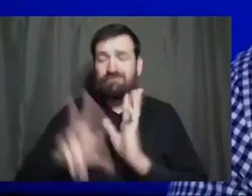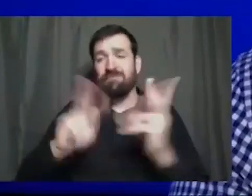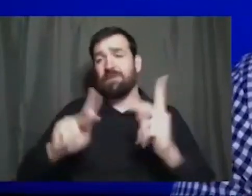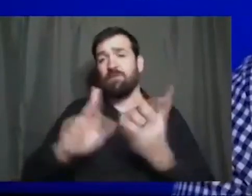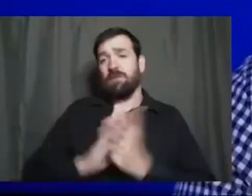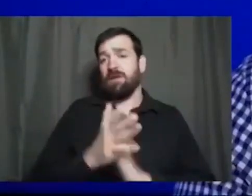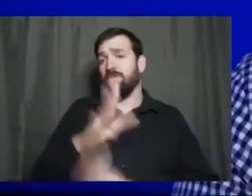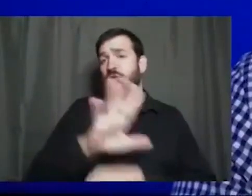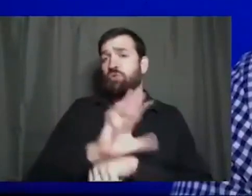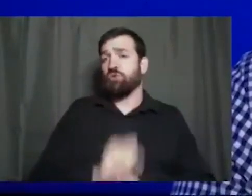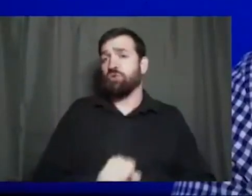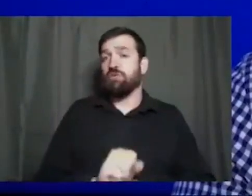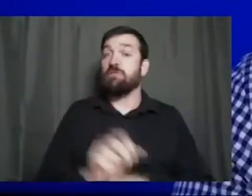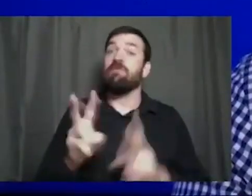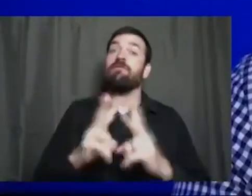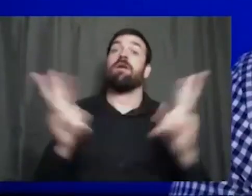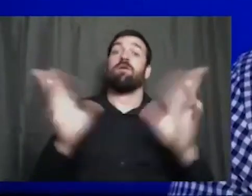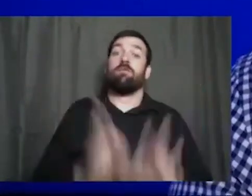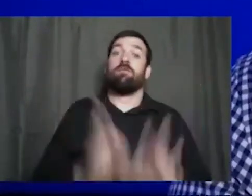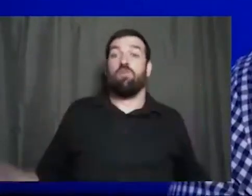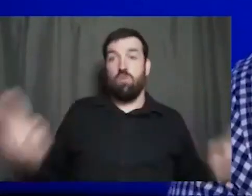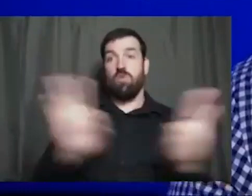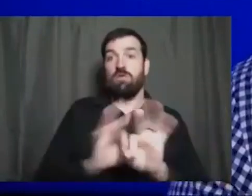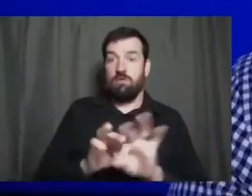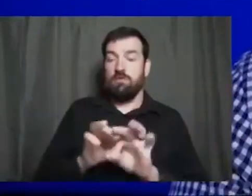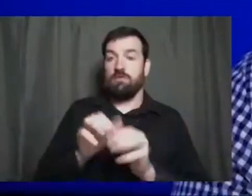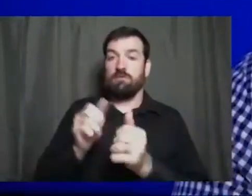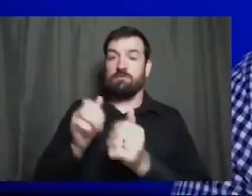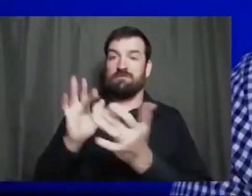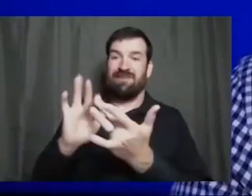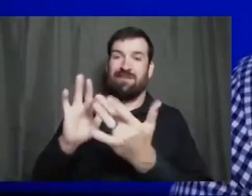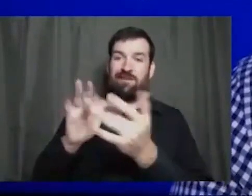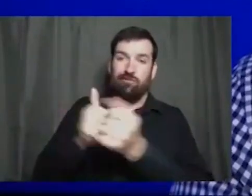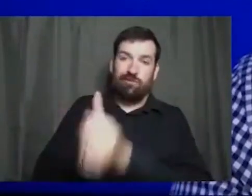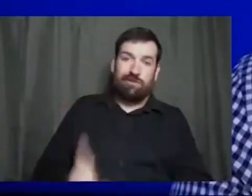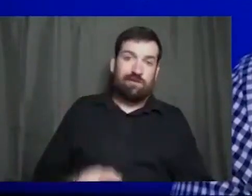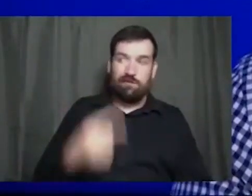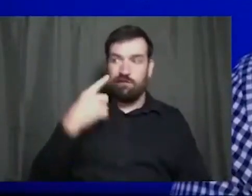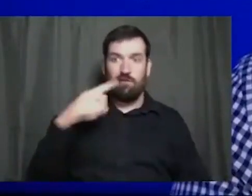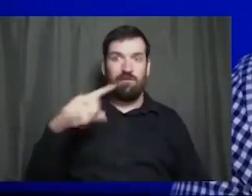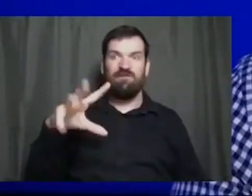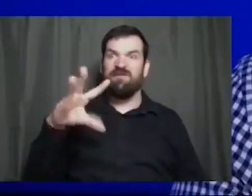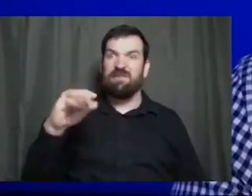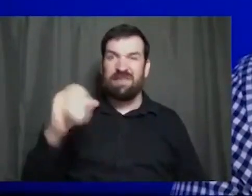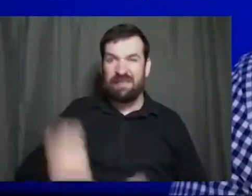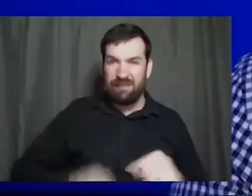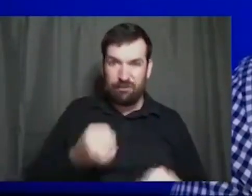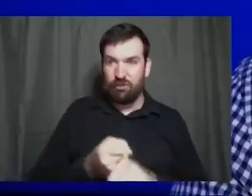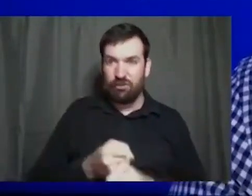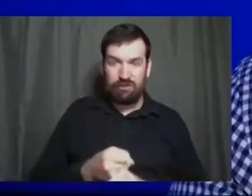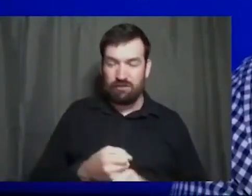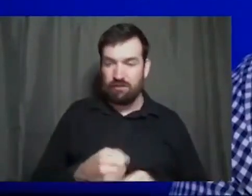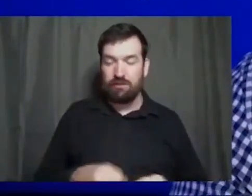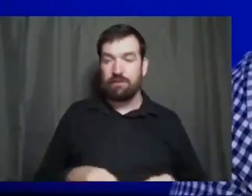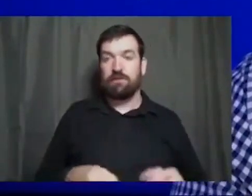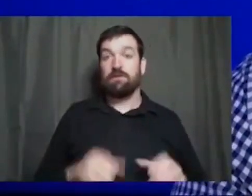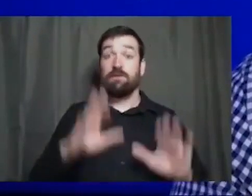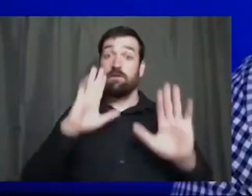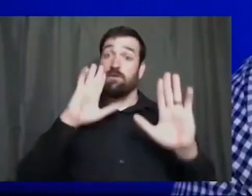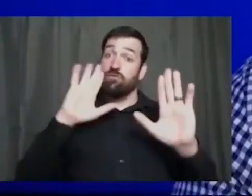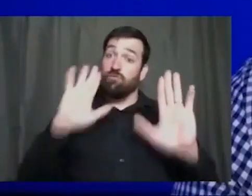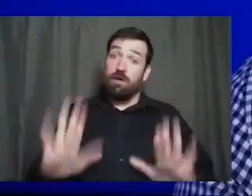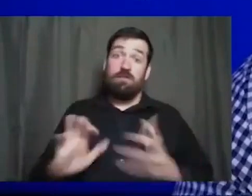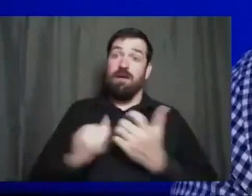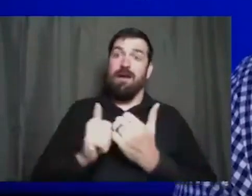very important. We've been doing contact tracing for, 50 years. It's a really great way for us to make sure we try to control